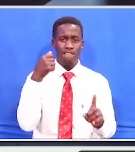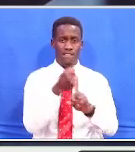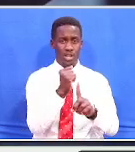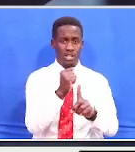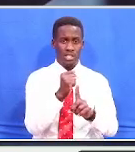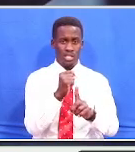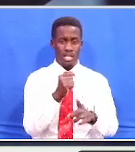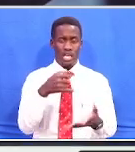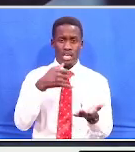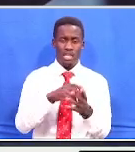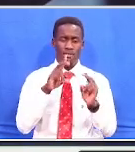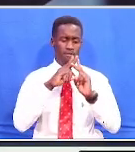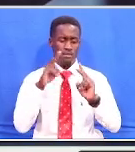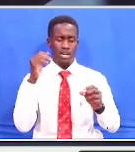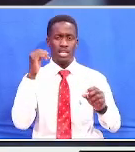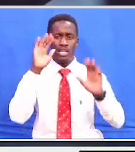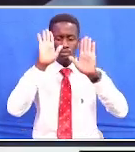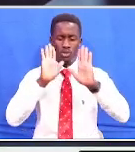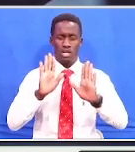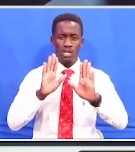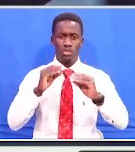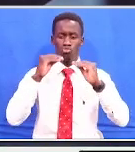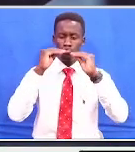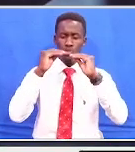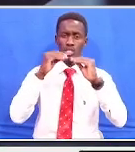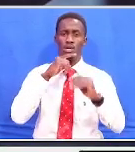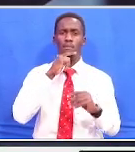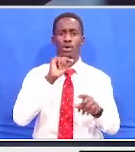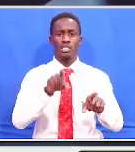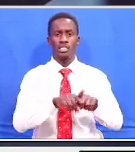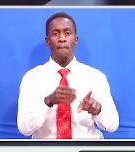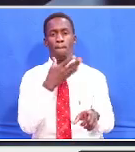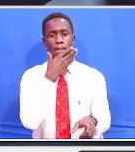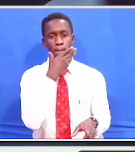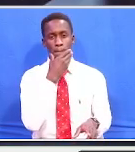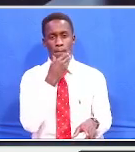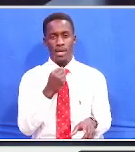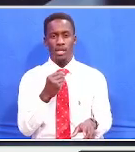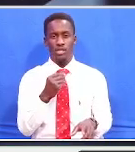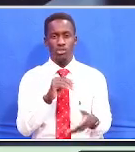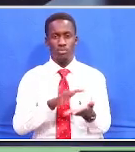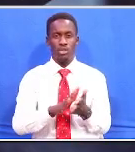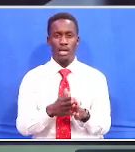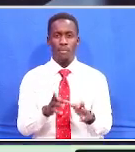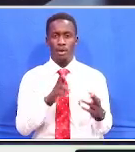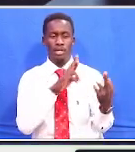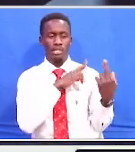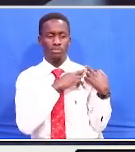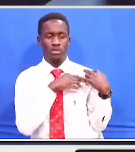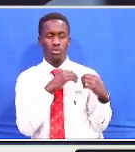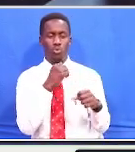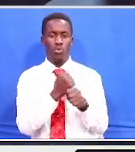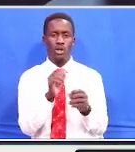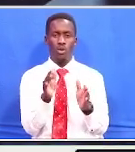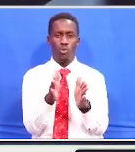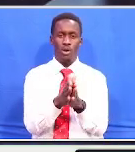it's important for us to educate boys and men to be responsible in dealing with women, because those